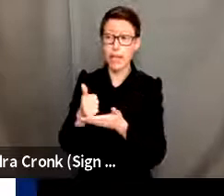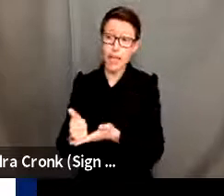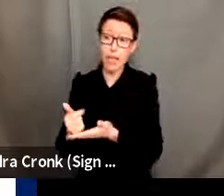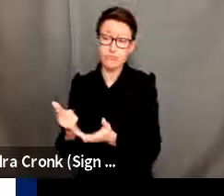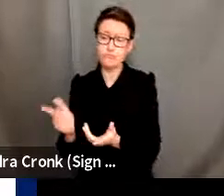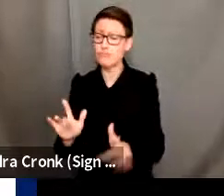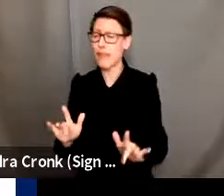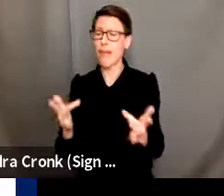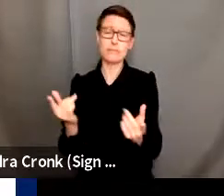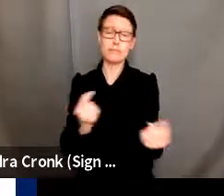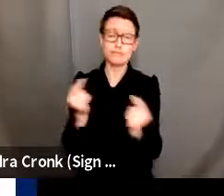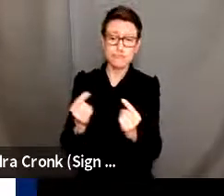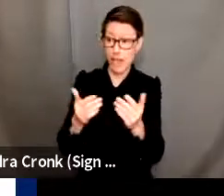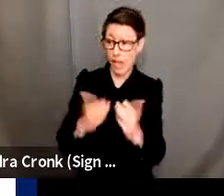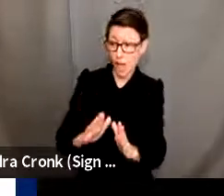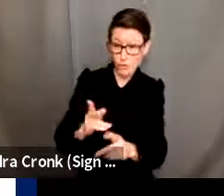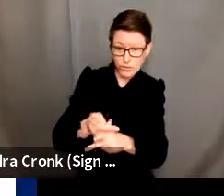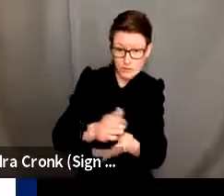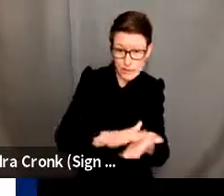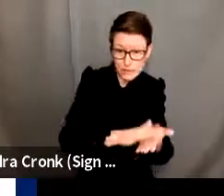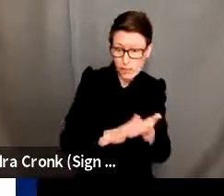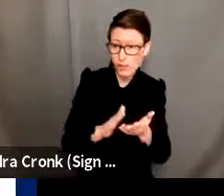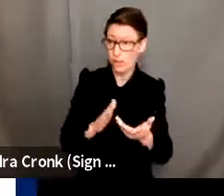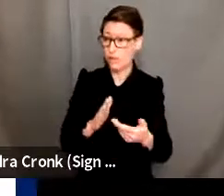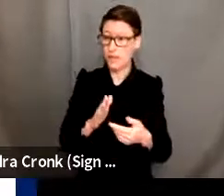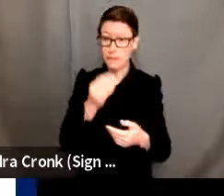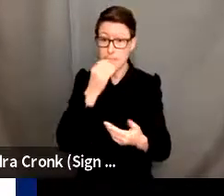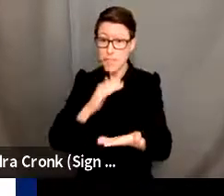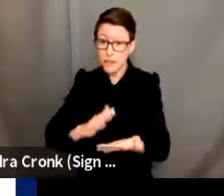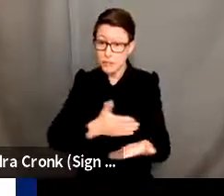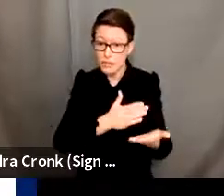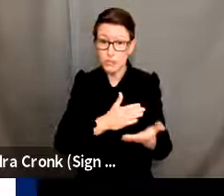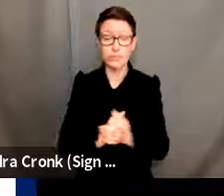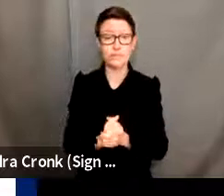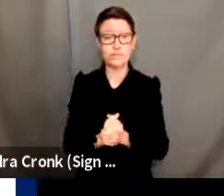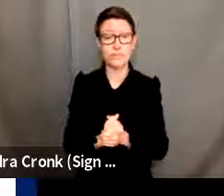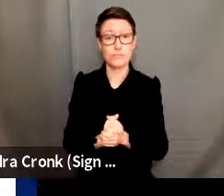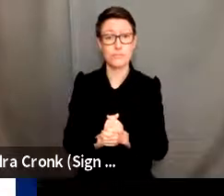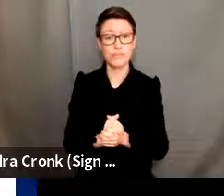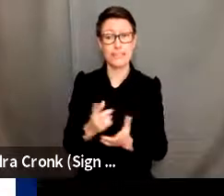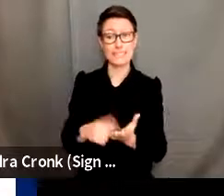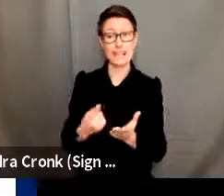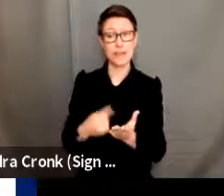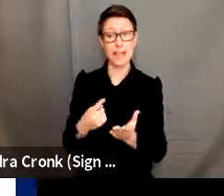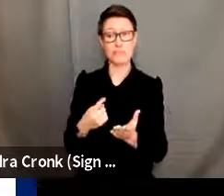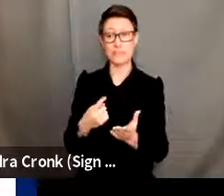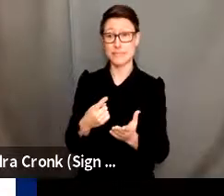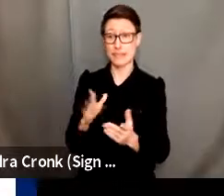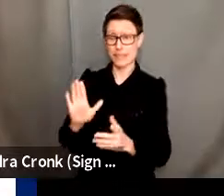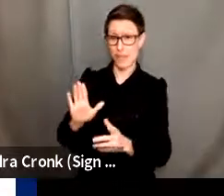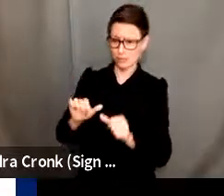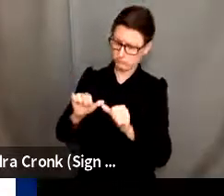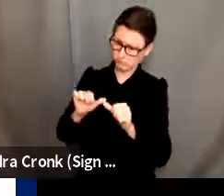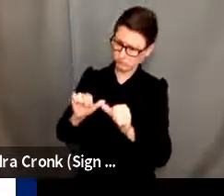light housekeeping or meal preparation, respite. Caregivers need time off, and a respite volunteer